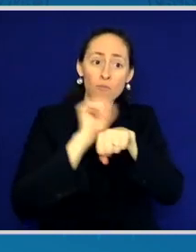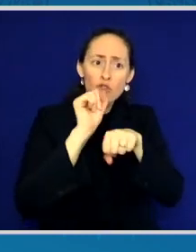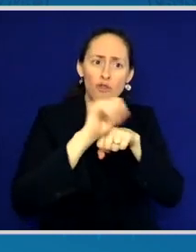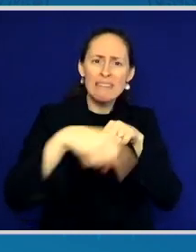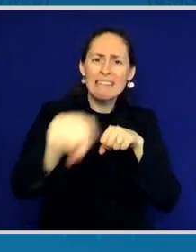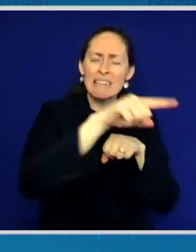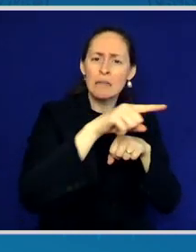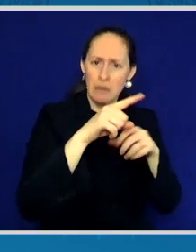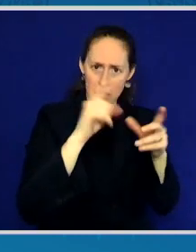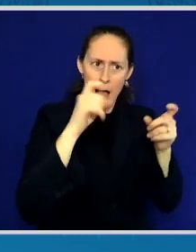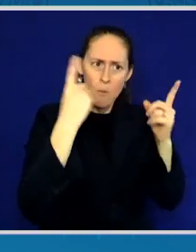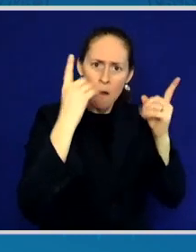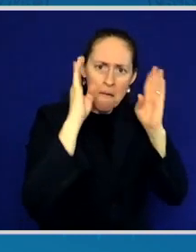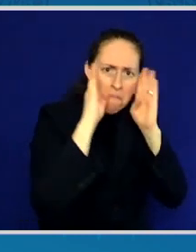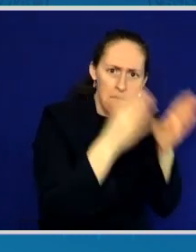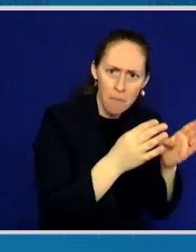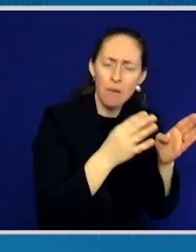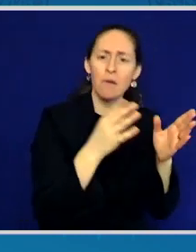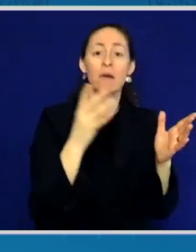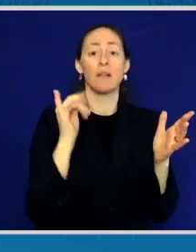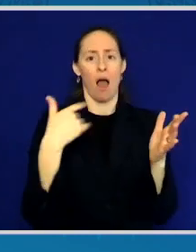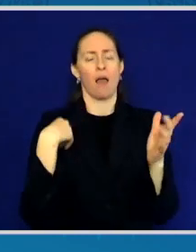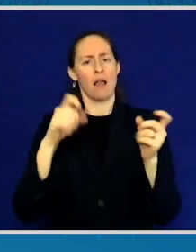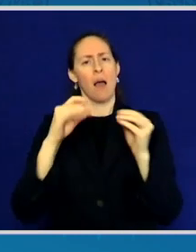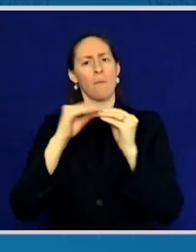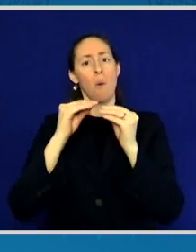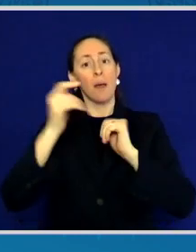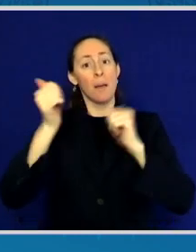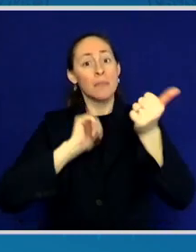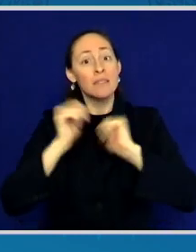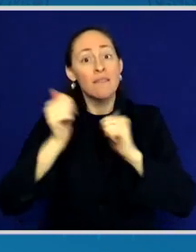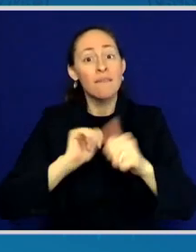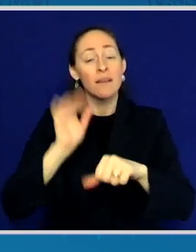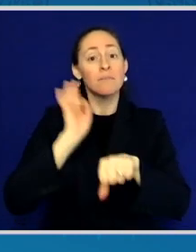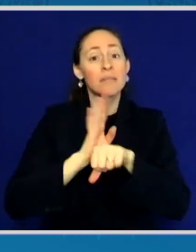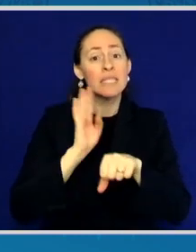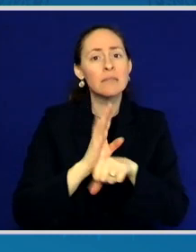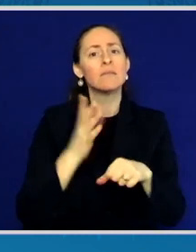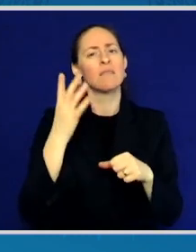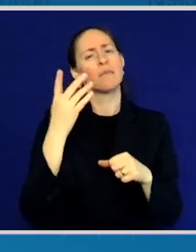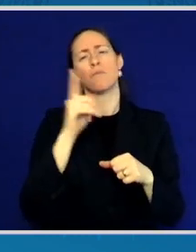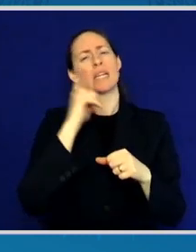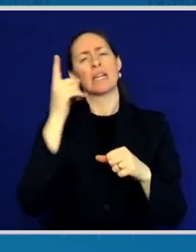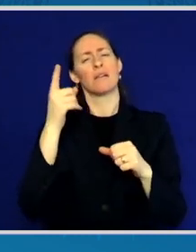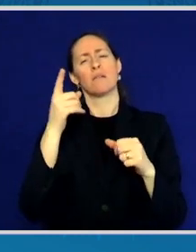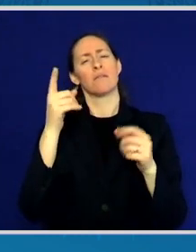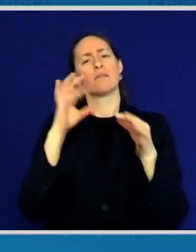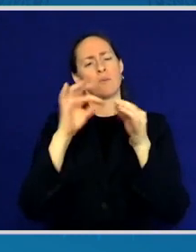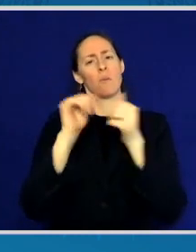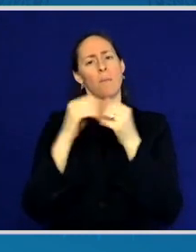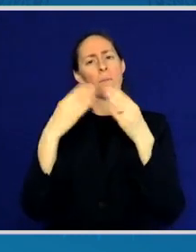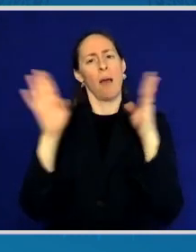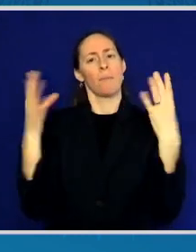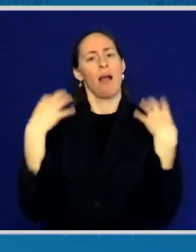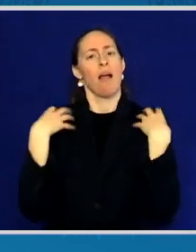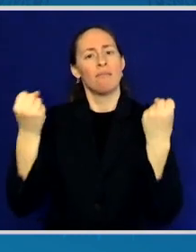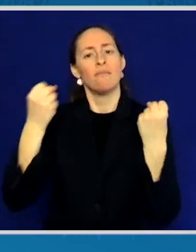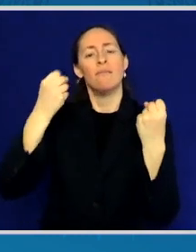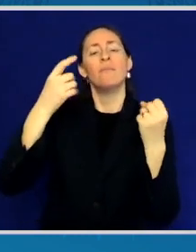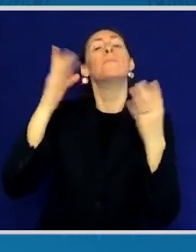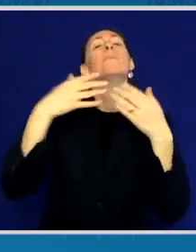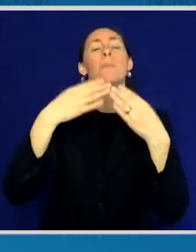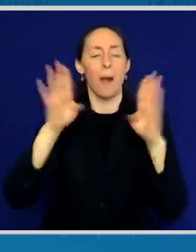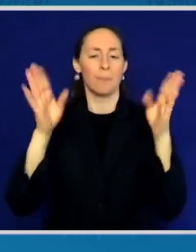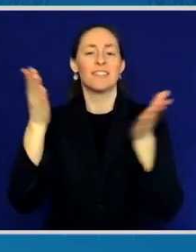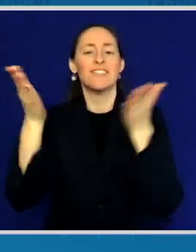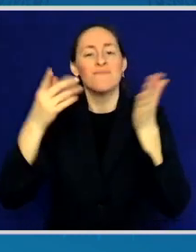to compete in this world. We have to think about transit that is a public good for everybody. It has to be cool.